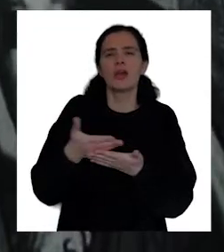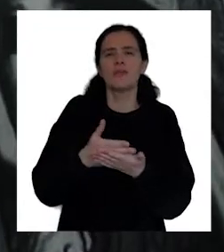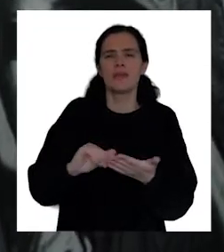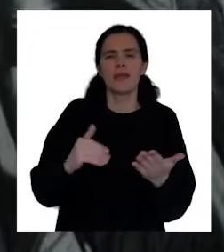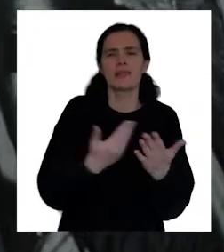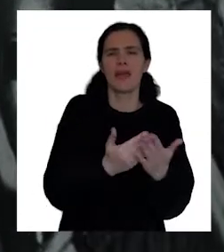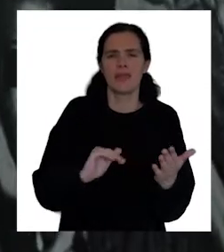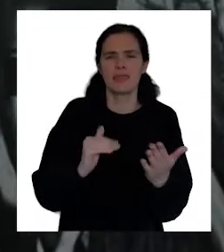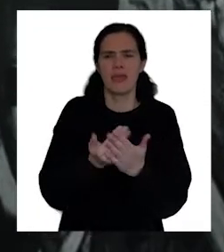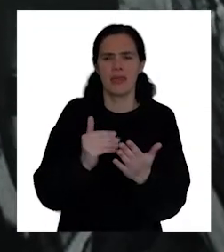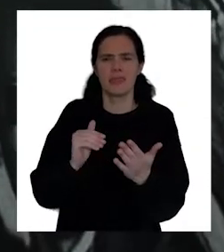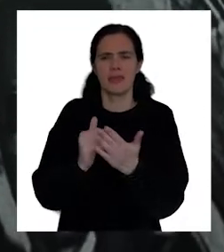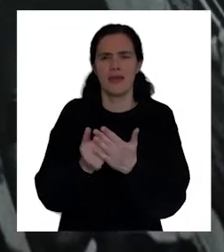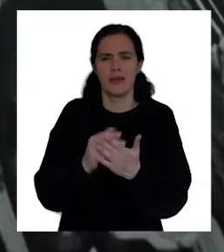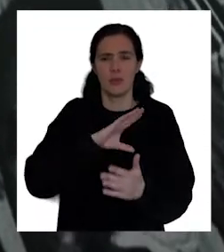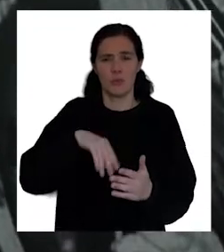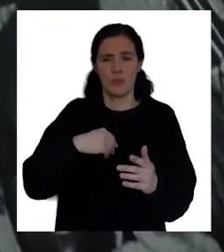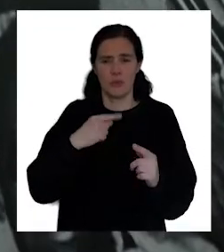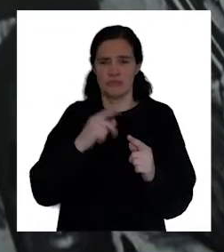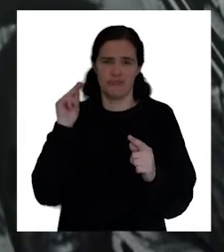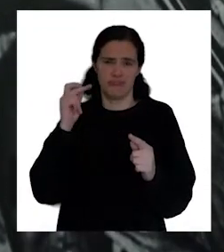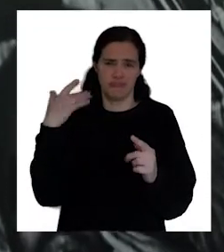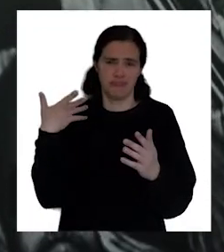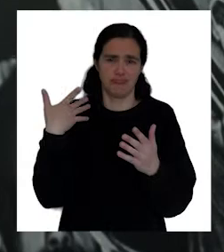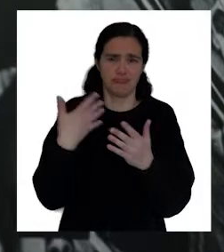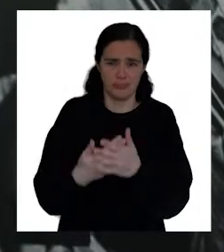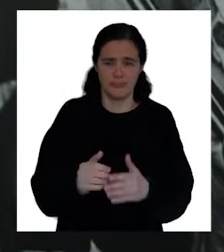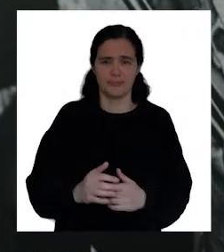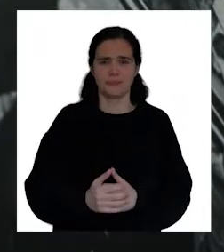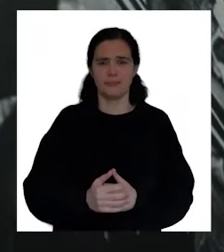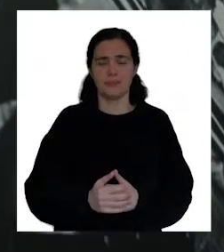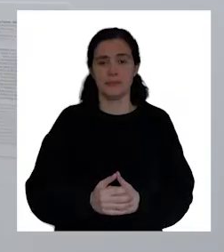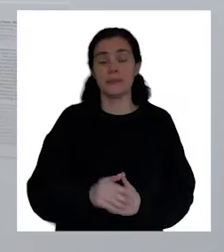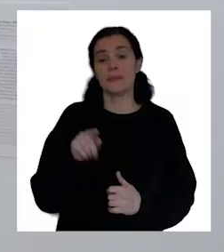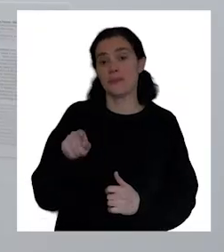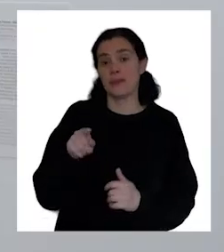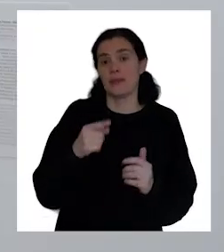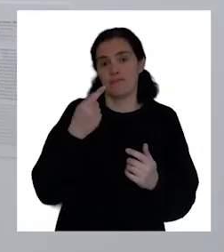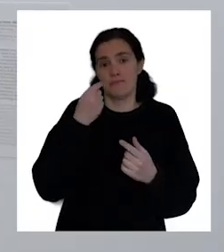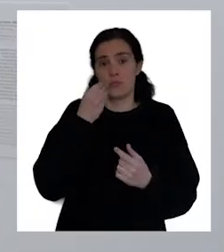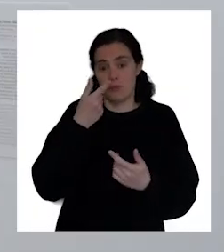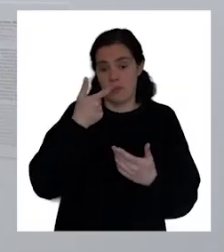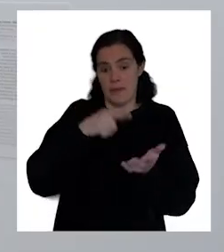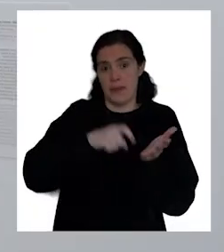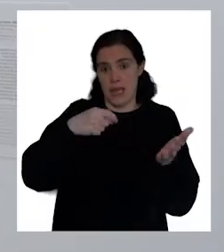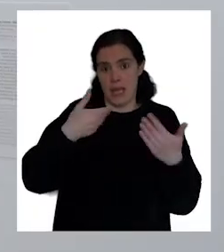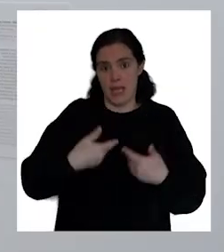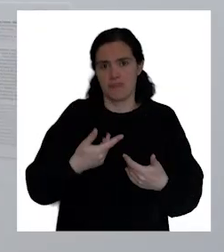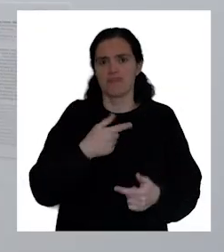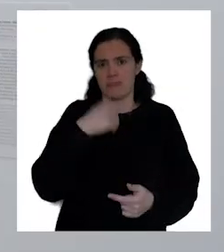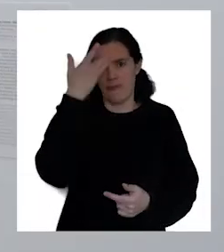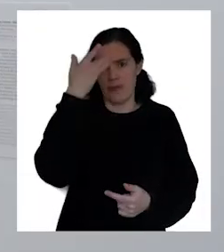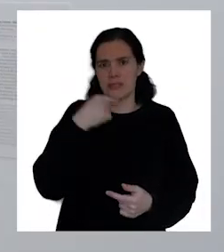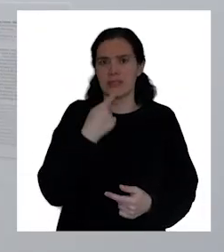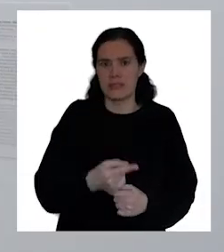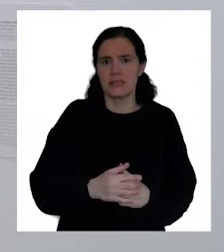fed the economy of the world for many years. Is American? It would